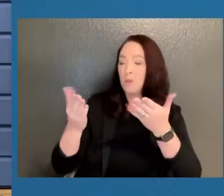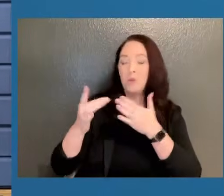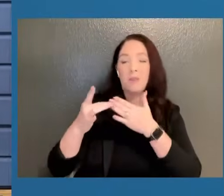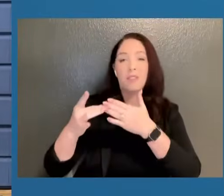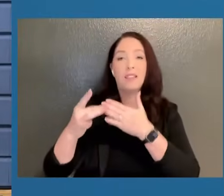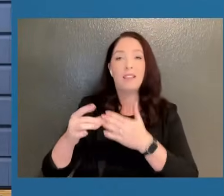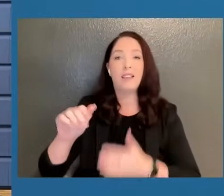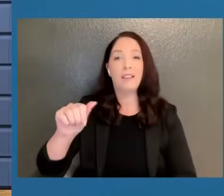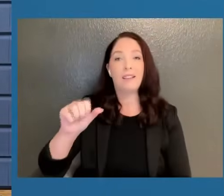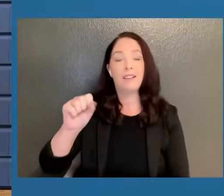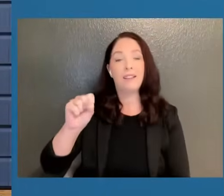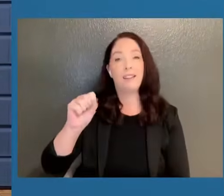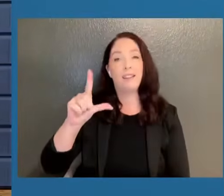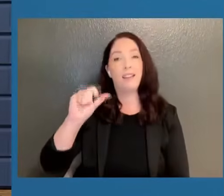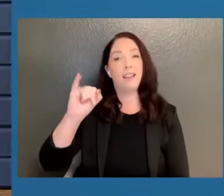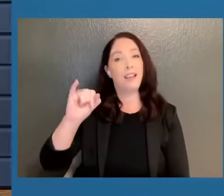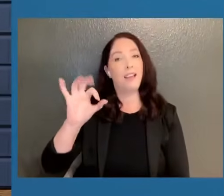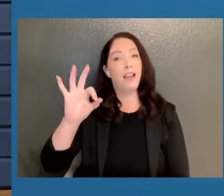Ashley